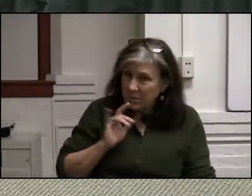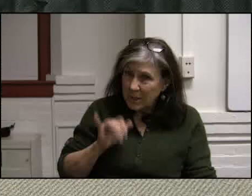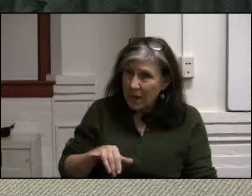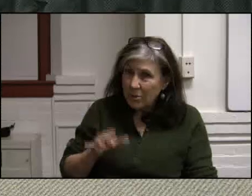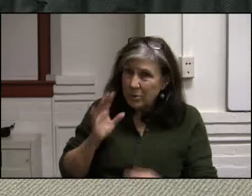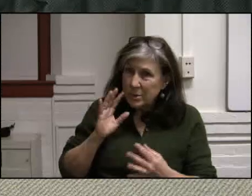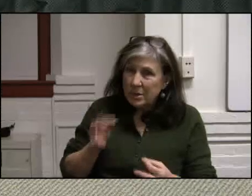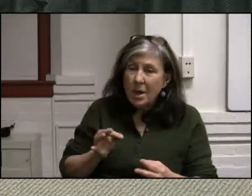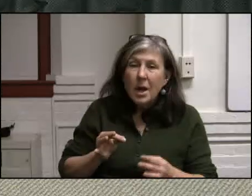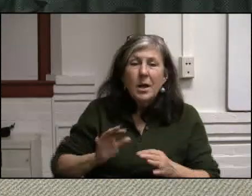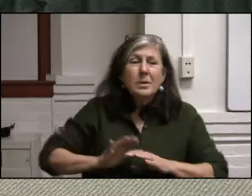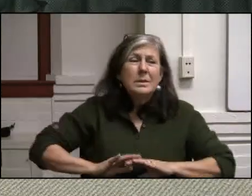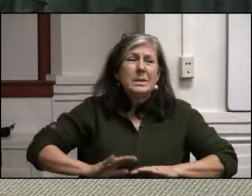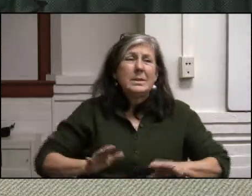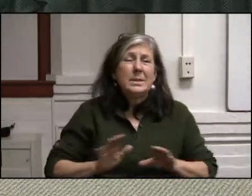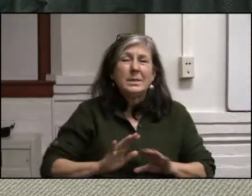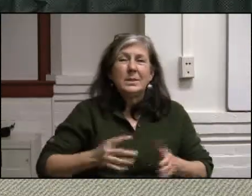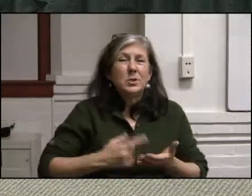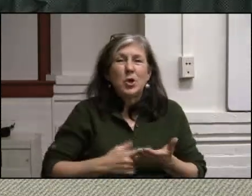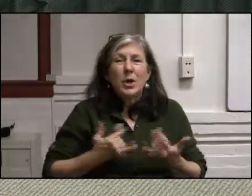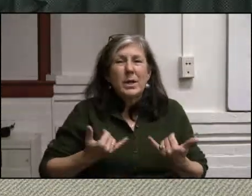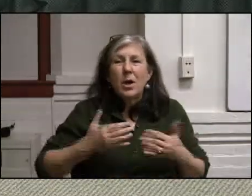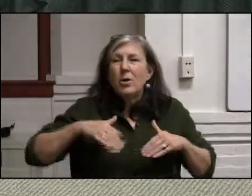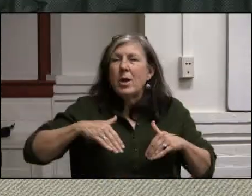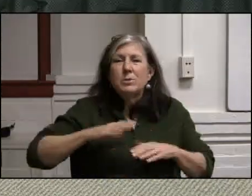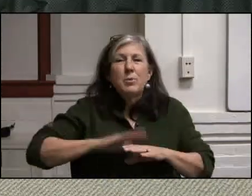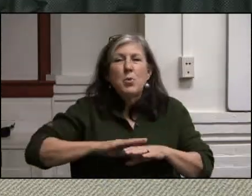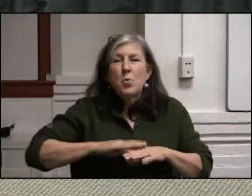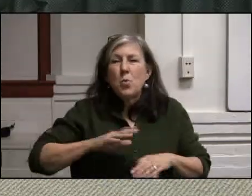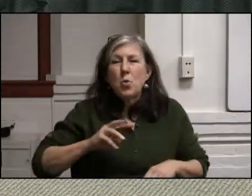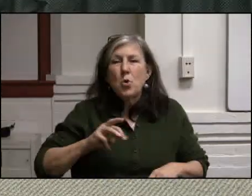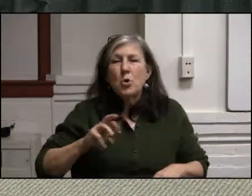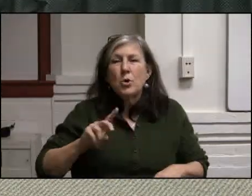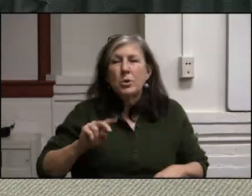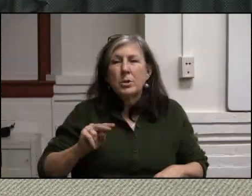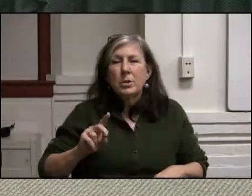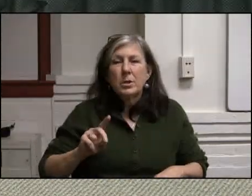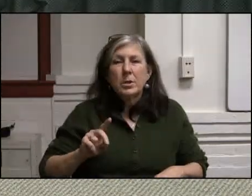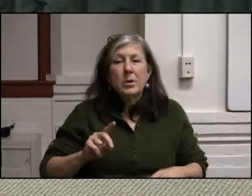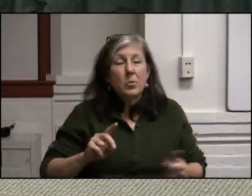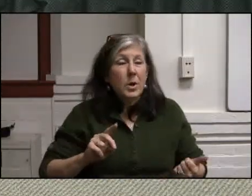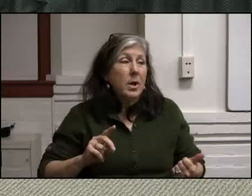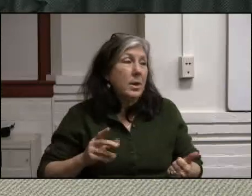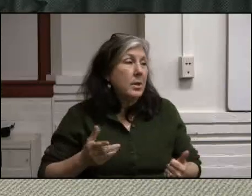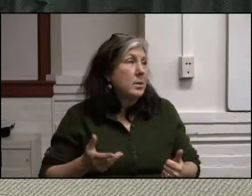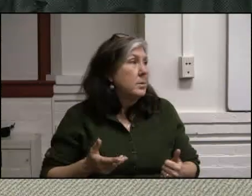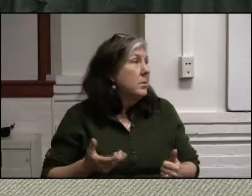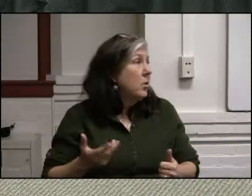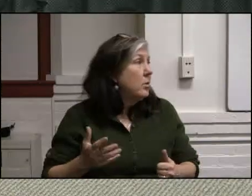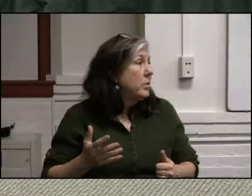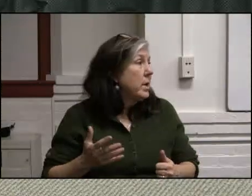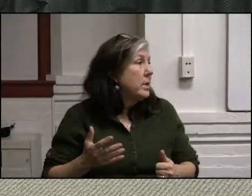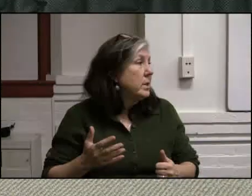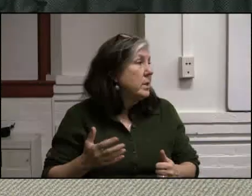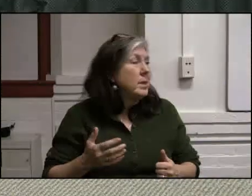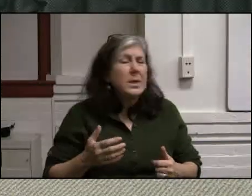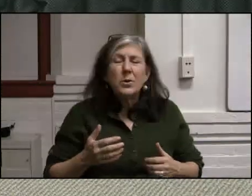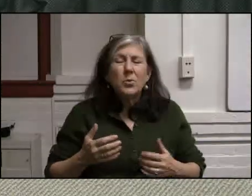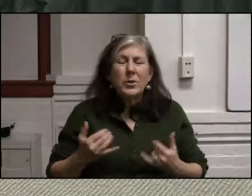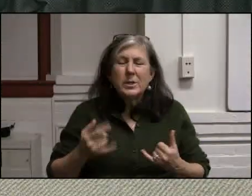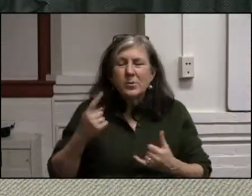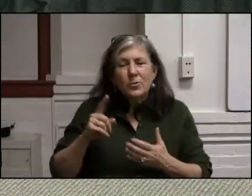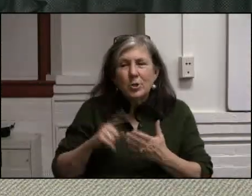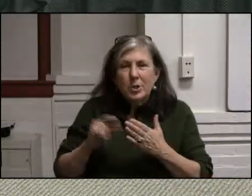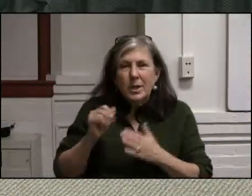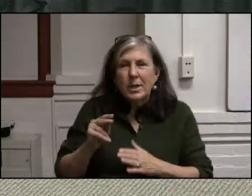not launch into that discussion. Okay. Hasn't been warned. Oh, well, it's actually on our agenda right here. Well, this is kind of a check-in. I'm not sure we